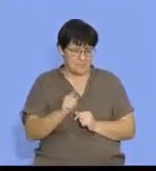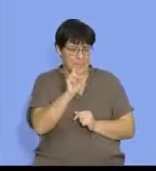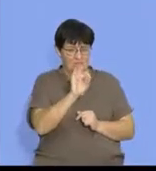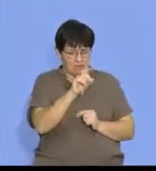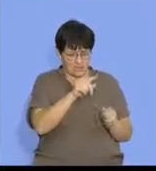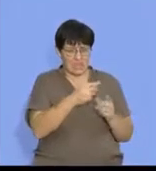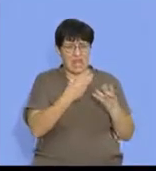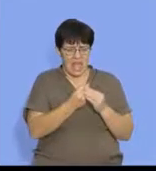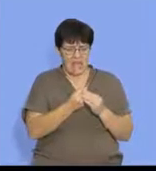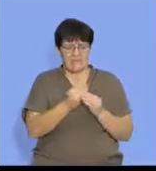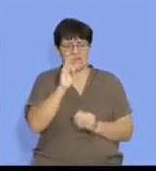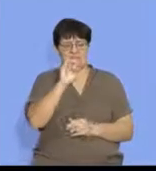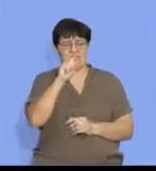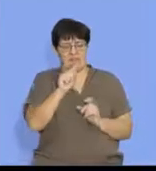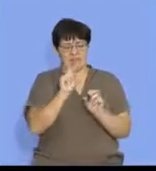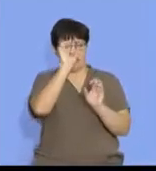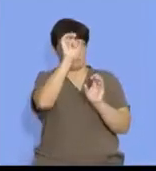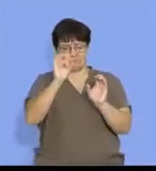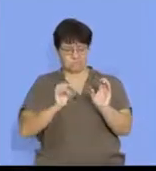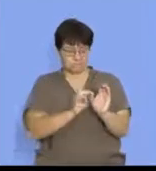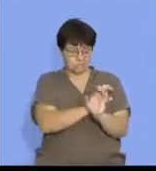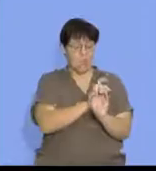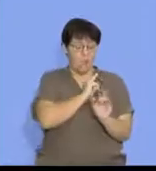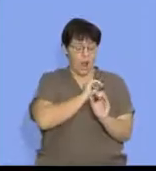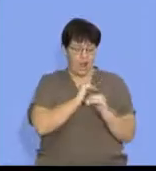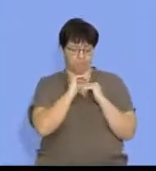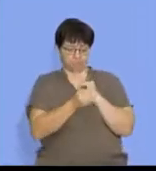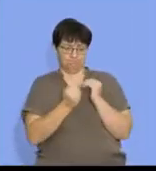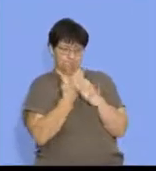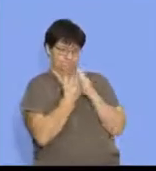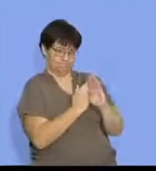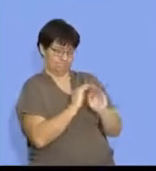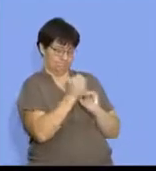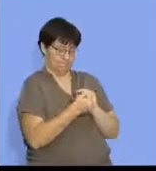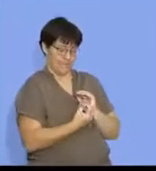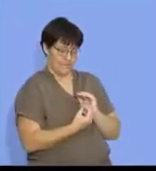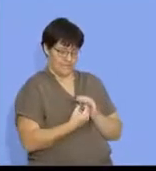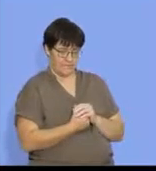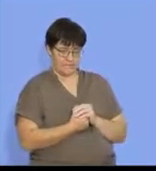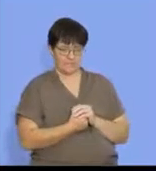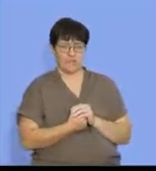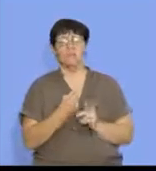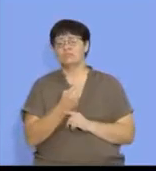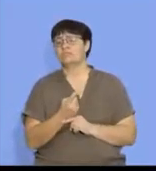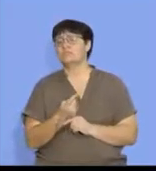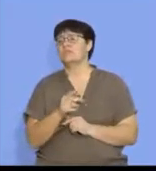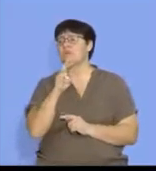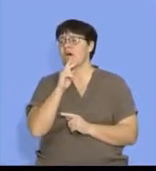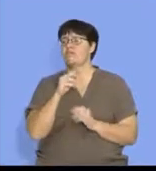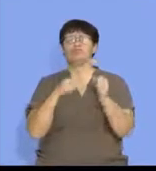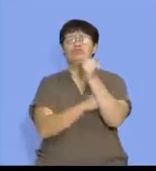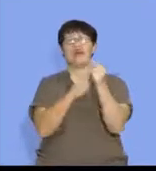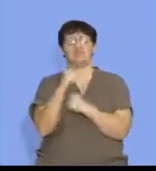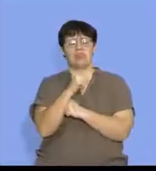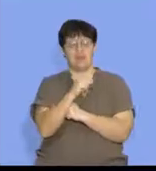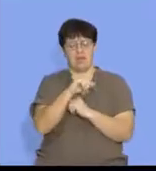viruses have a fat layer around them to protect them. So when we have a look at the virus, you simply have